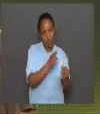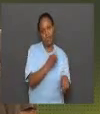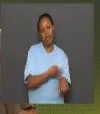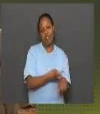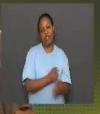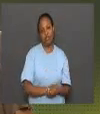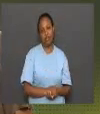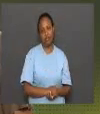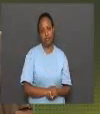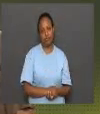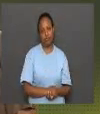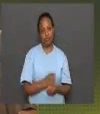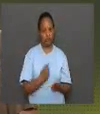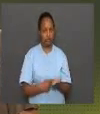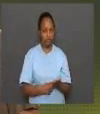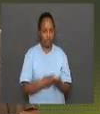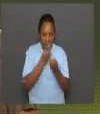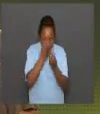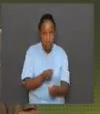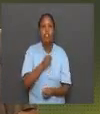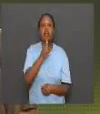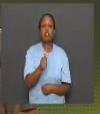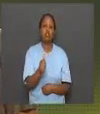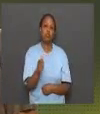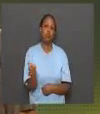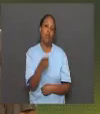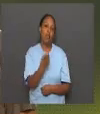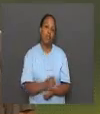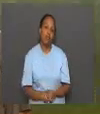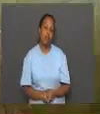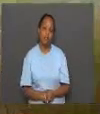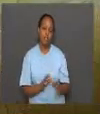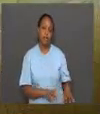law, which could lead to disobedience.